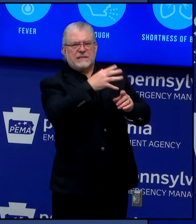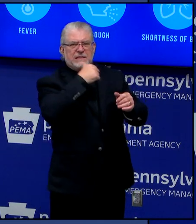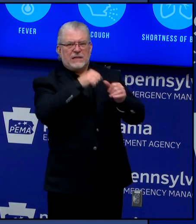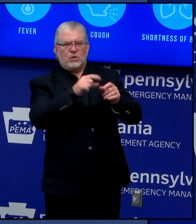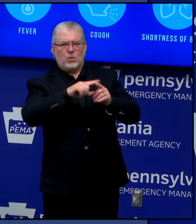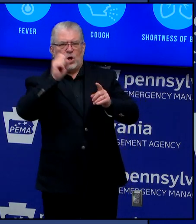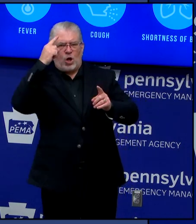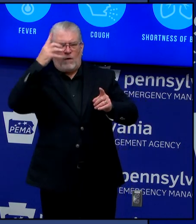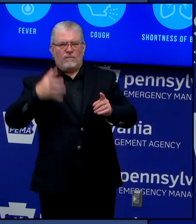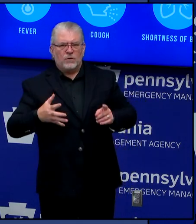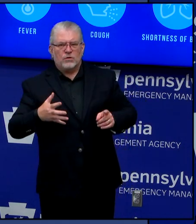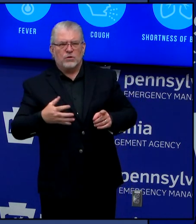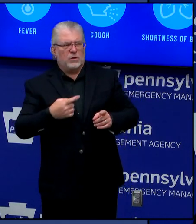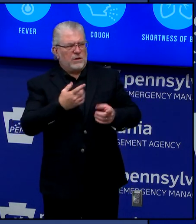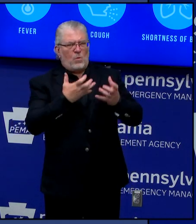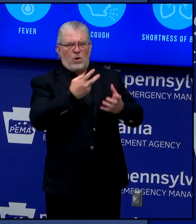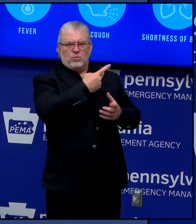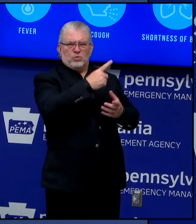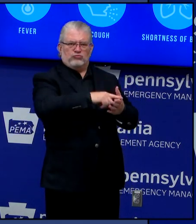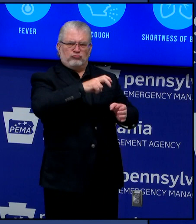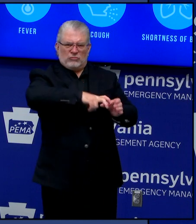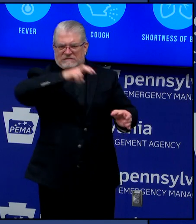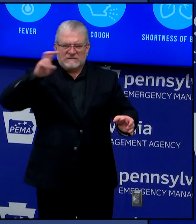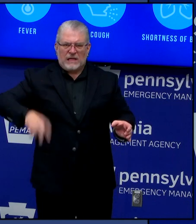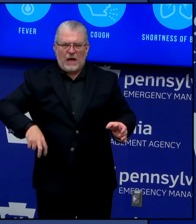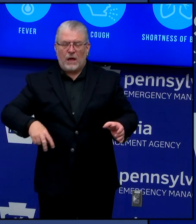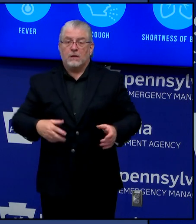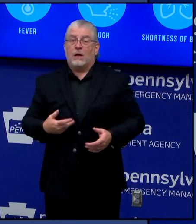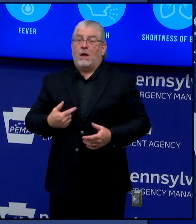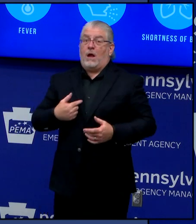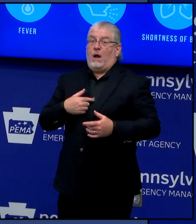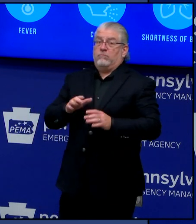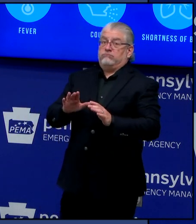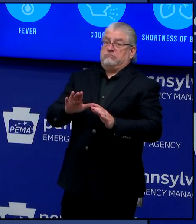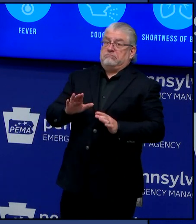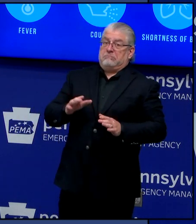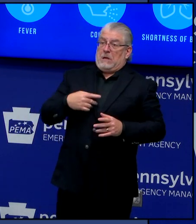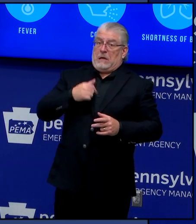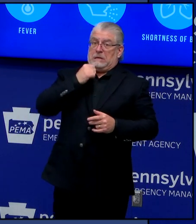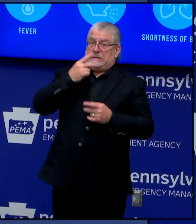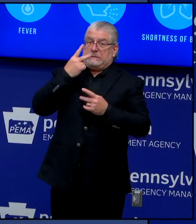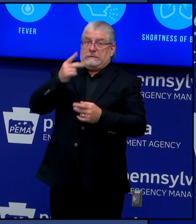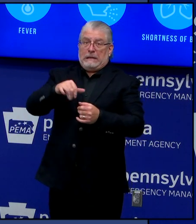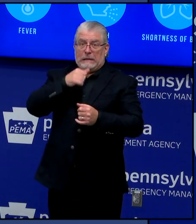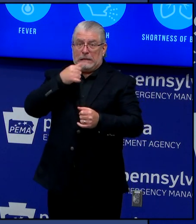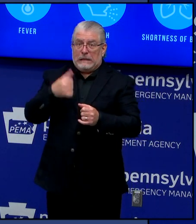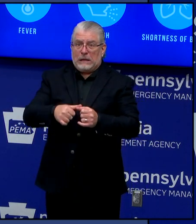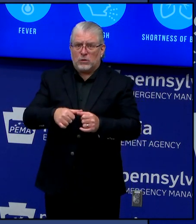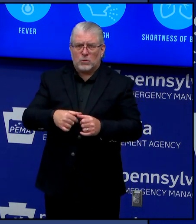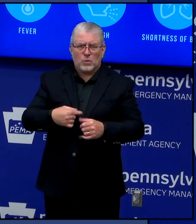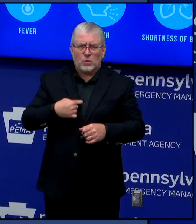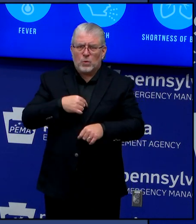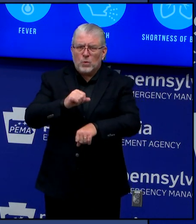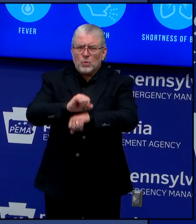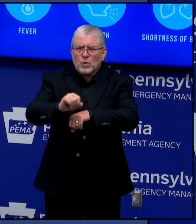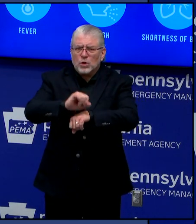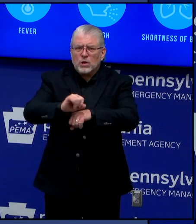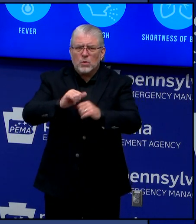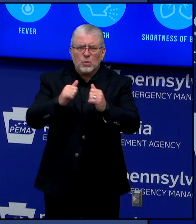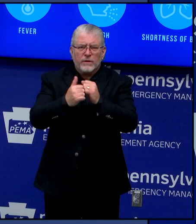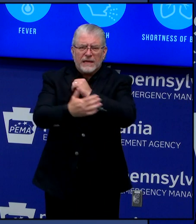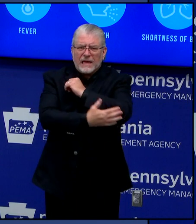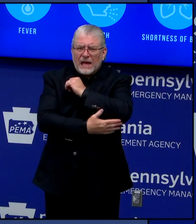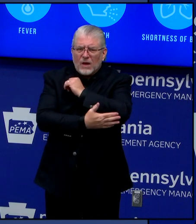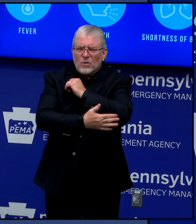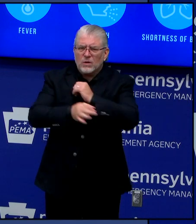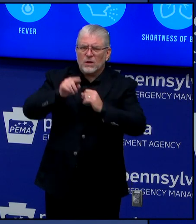letter, but we are actually working with the county coroners. We had a phone call last week with them. We're going to be